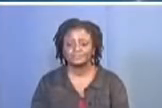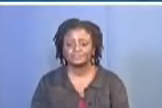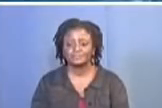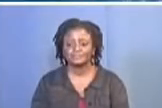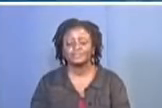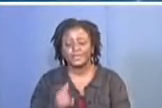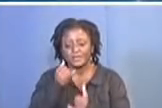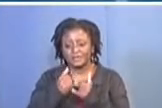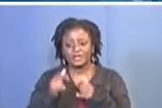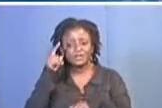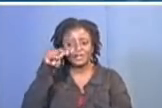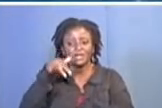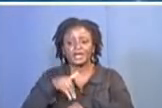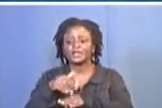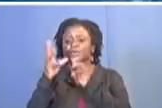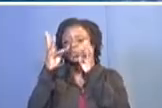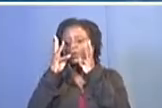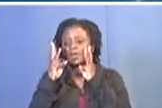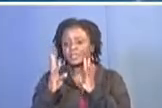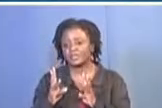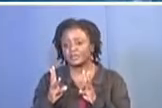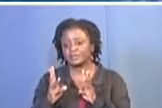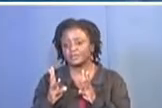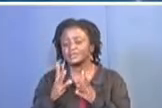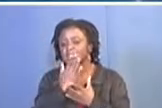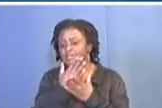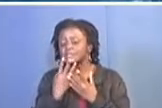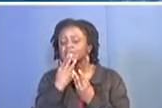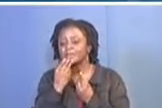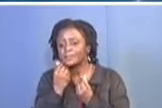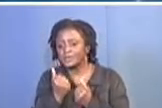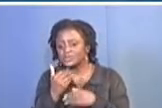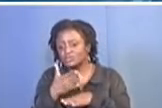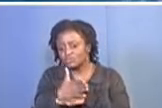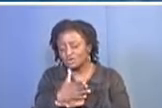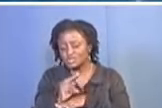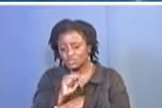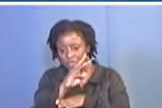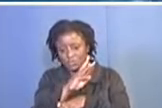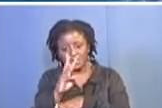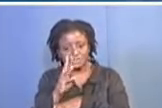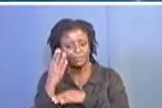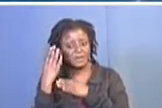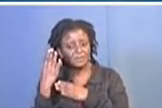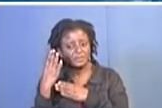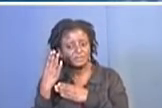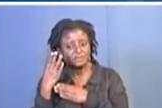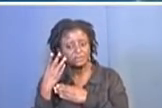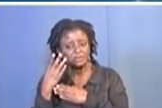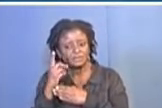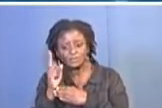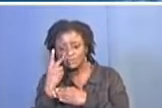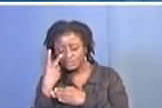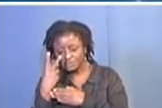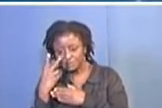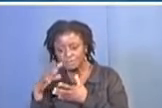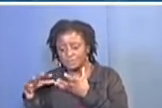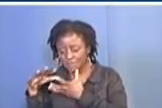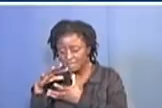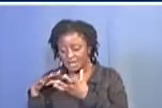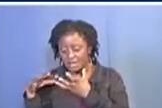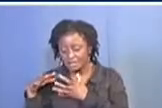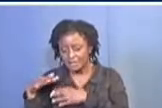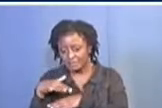In our final look at weather, we have some moisture streaming across the northwest Bahamas, and that's providing some cloud cover there, and that will continue